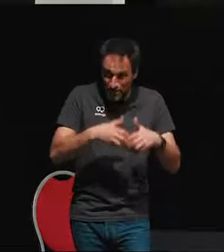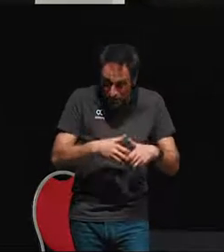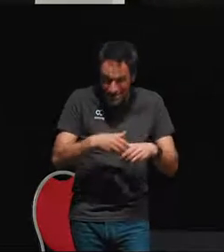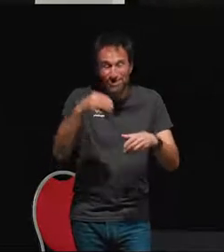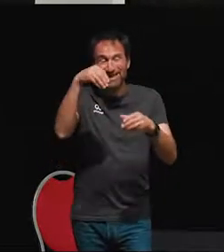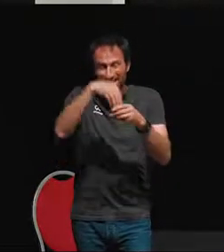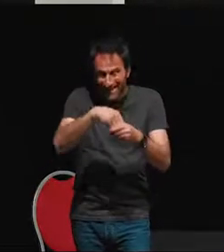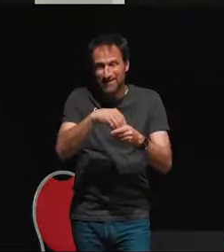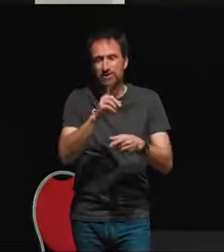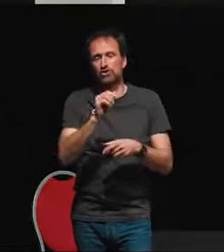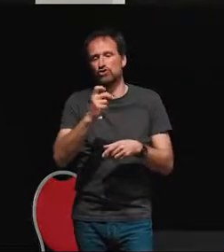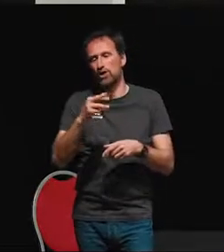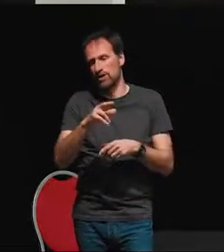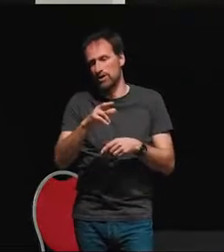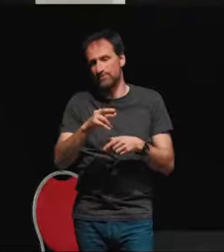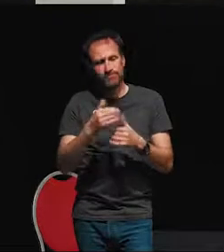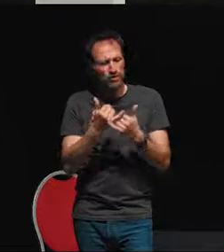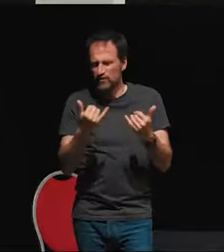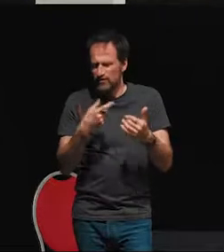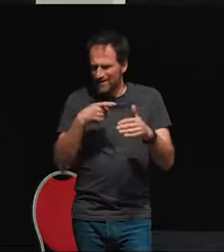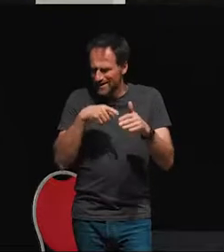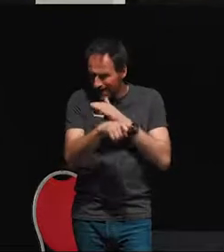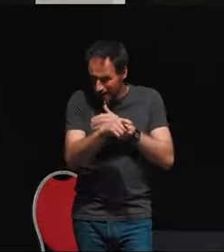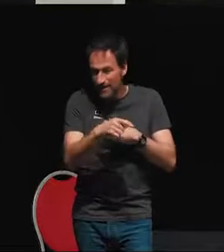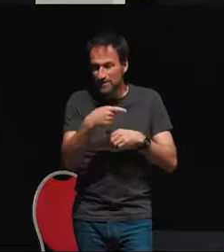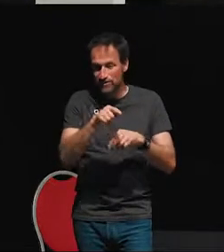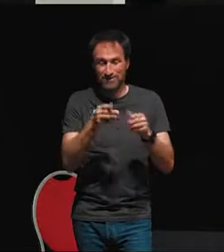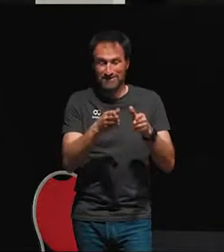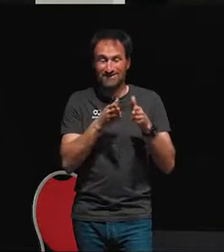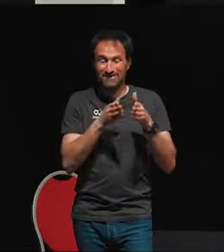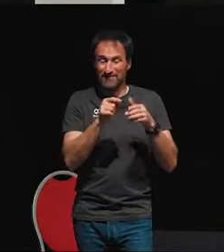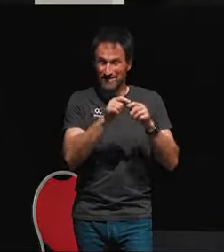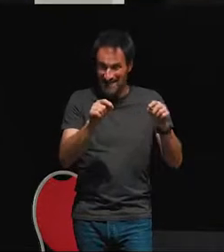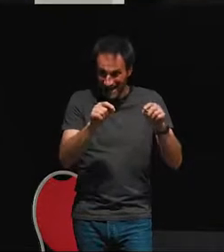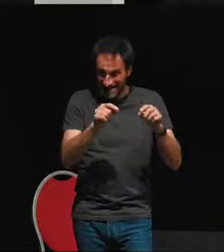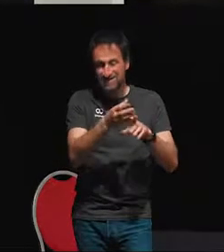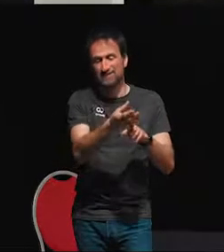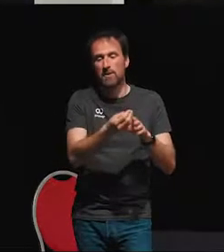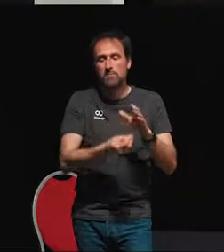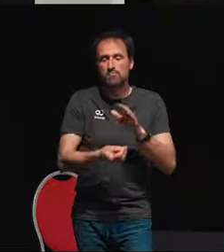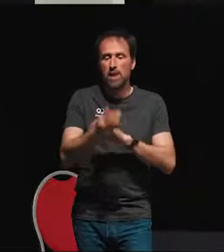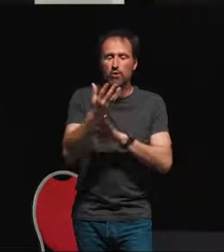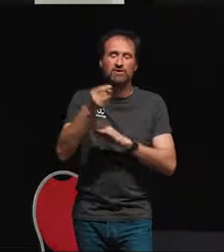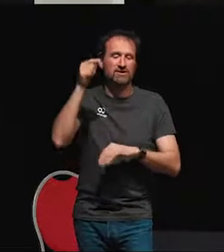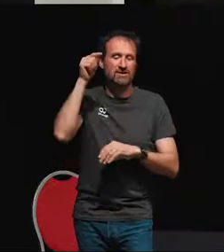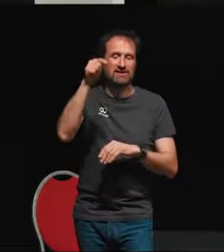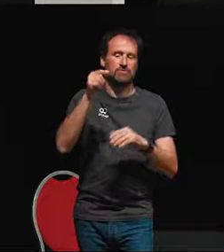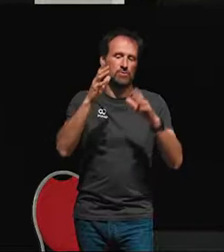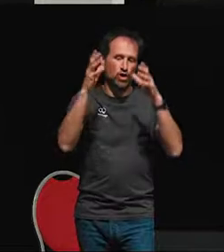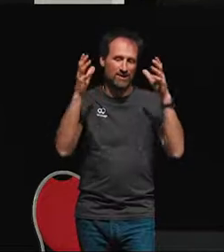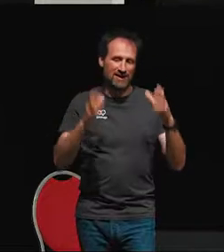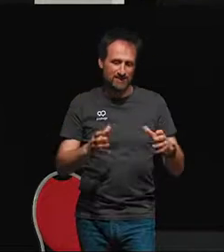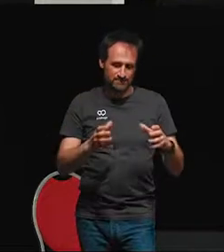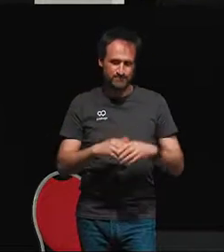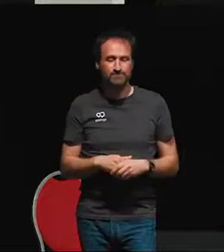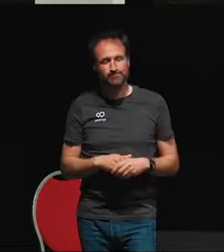is by using mounting the the disk directory into the container cool so what happens when I want to make a